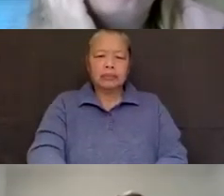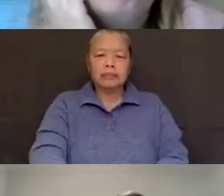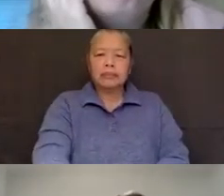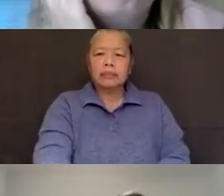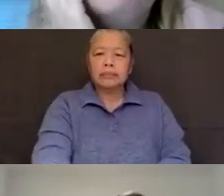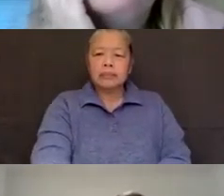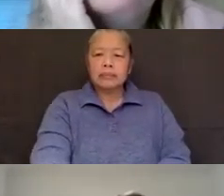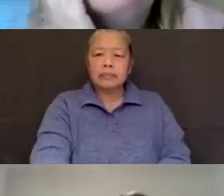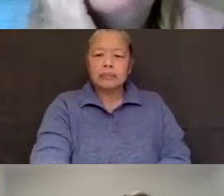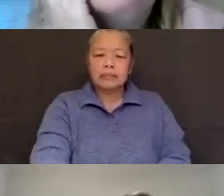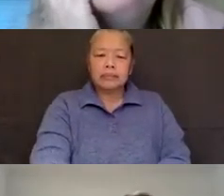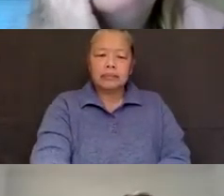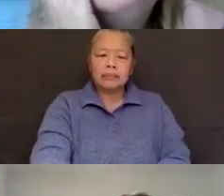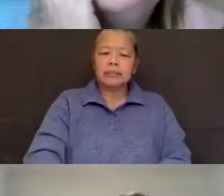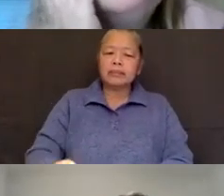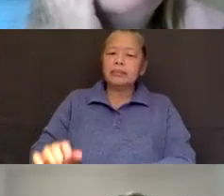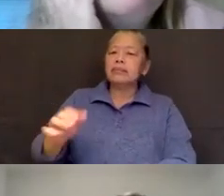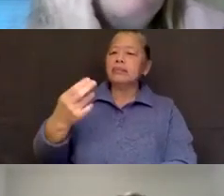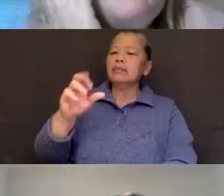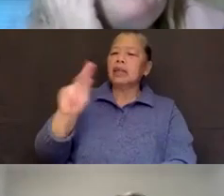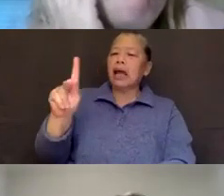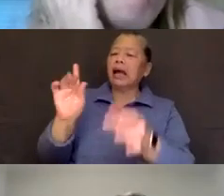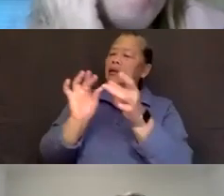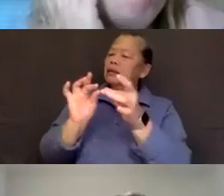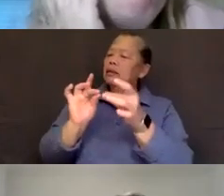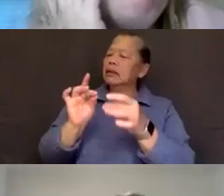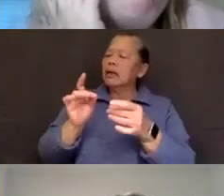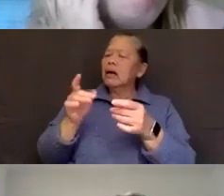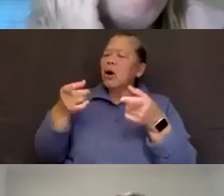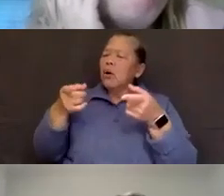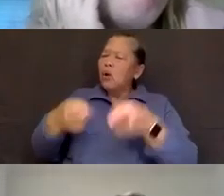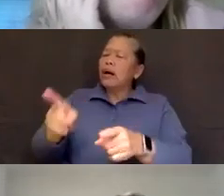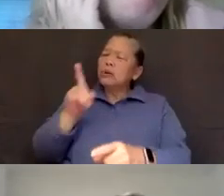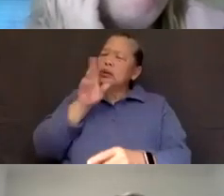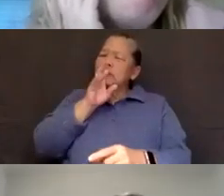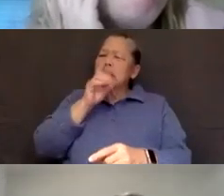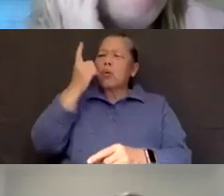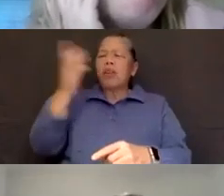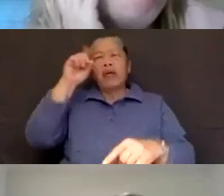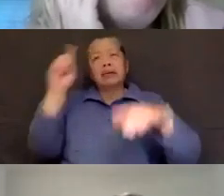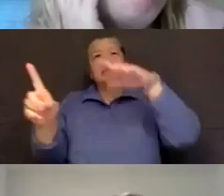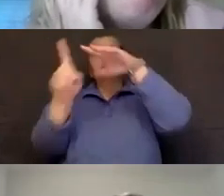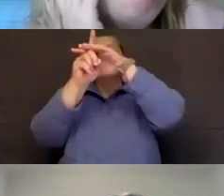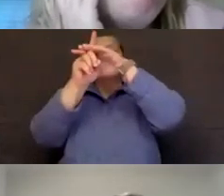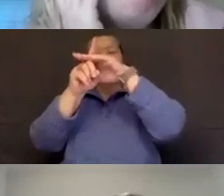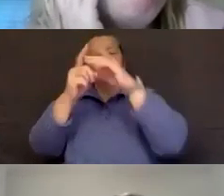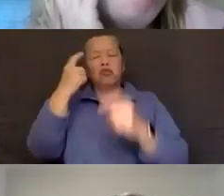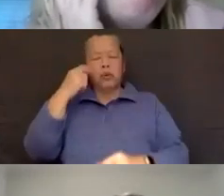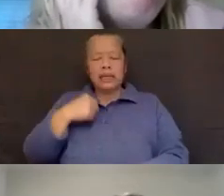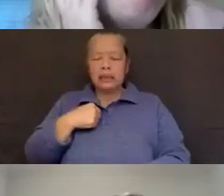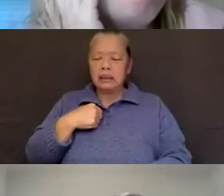And, you know, Brian, as you're speaking, one of the things that came to my mind is you talk about